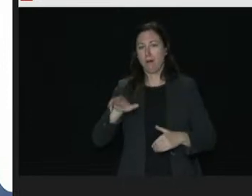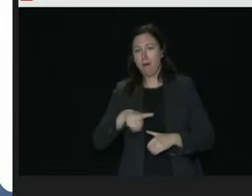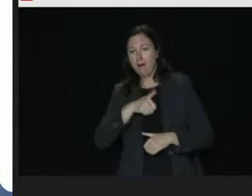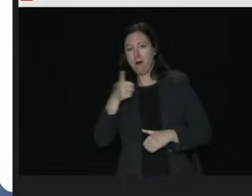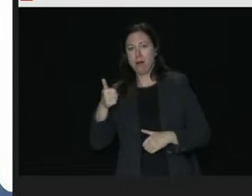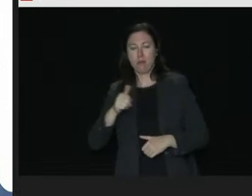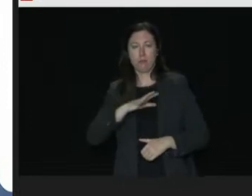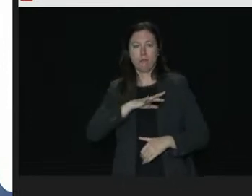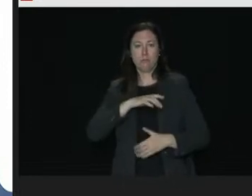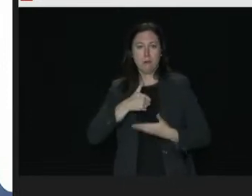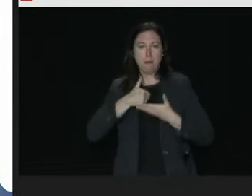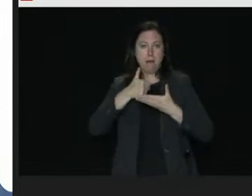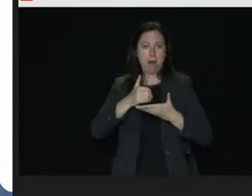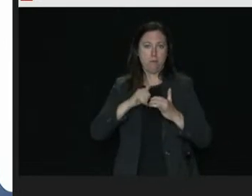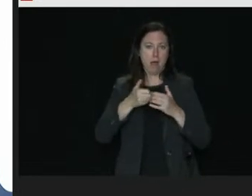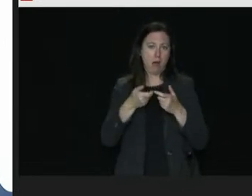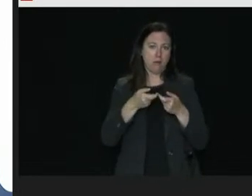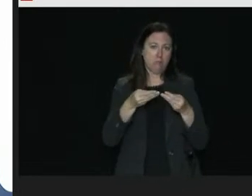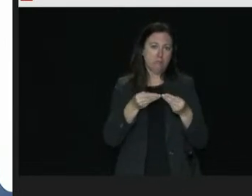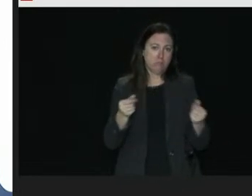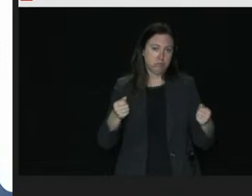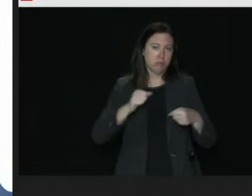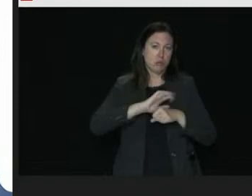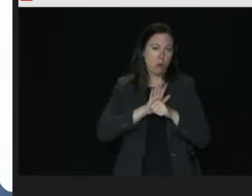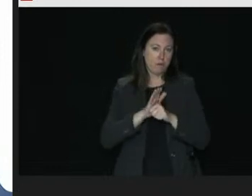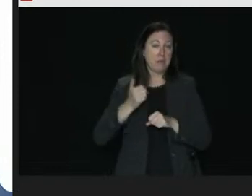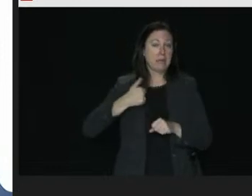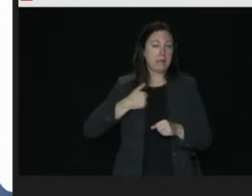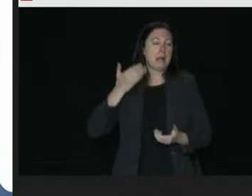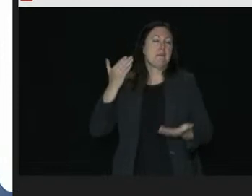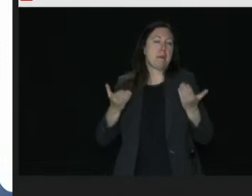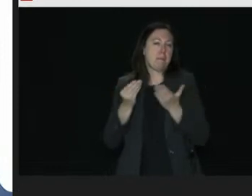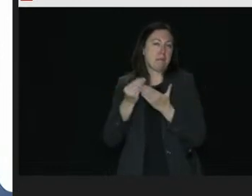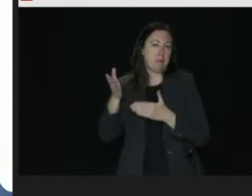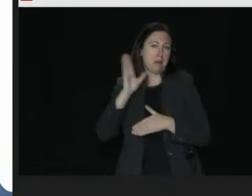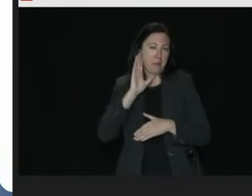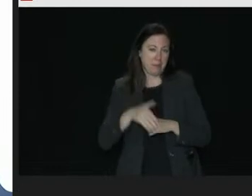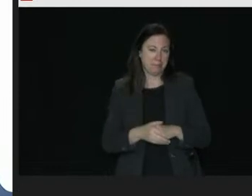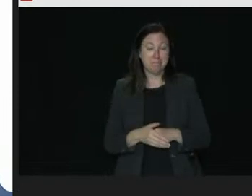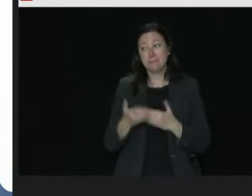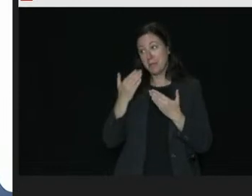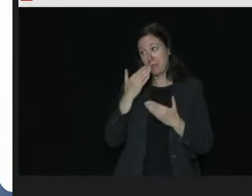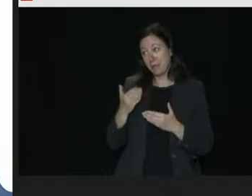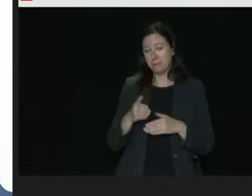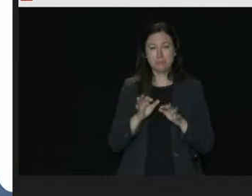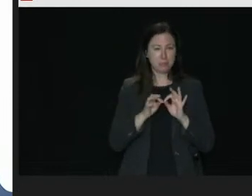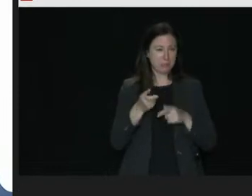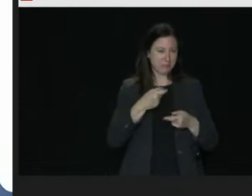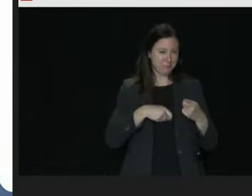the virus. So Canada may purchase this medicine. Thank you. Thank you.